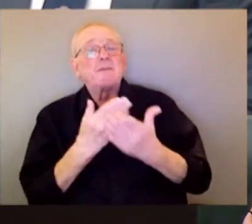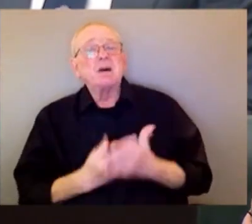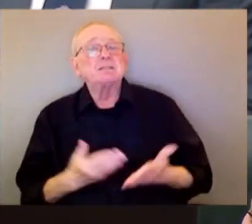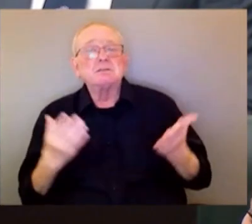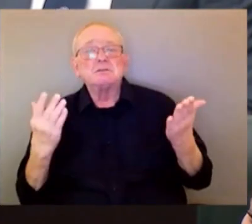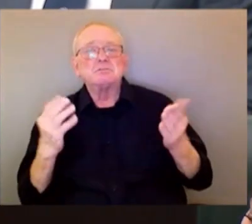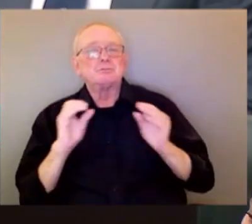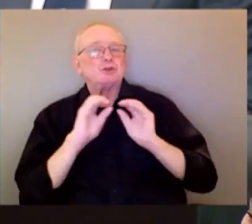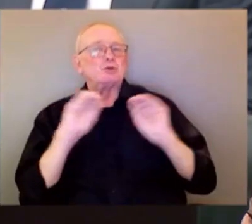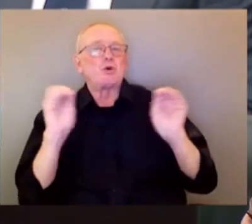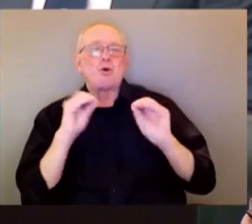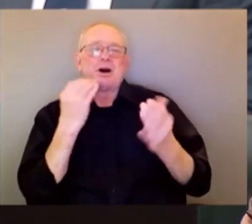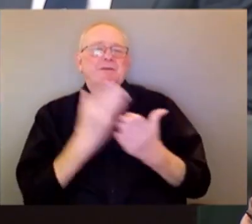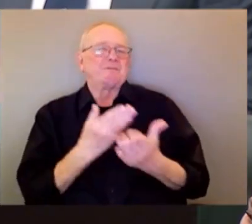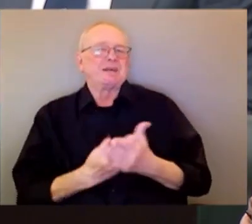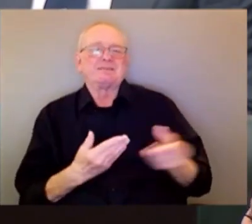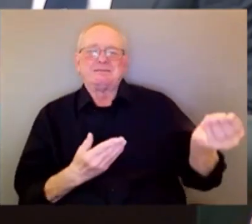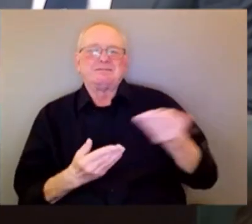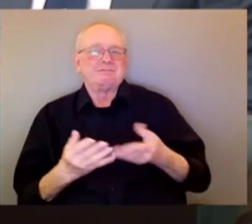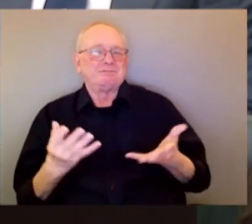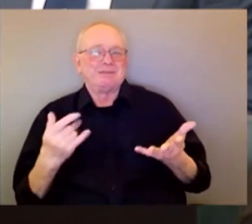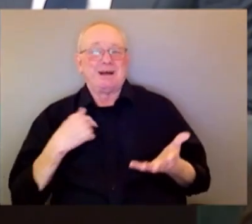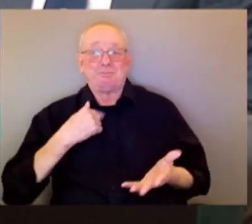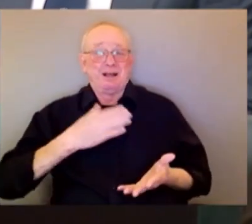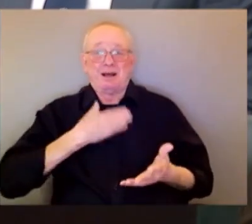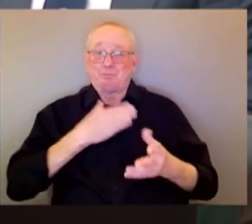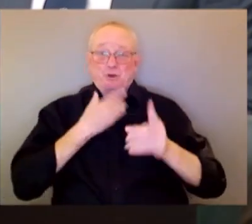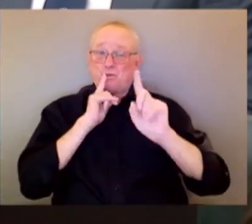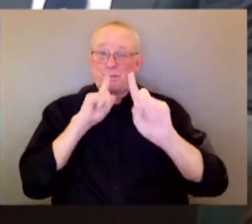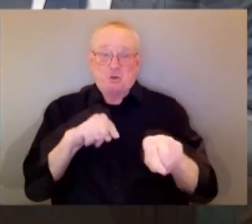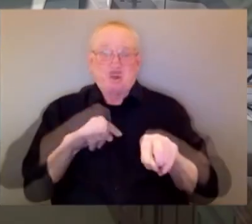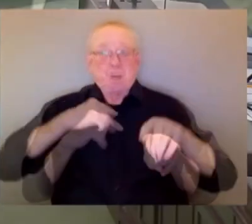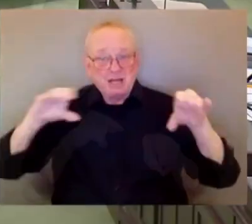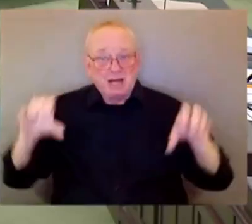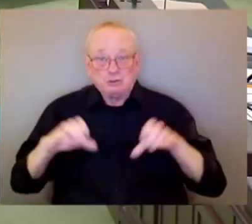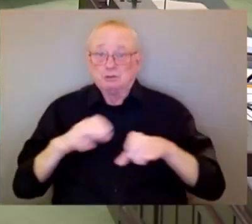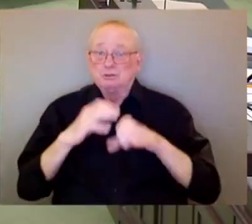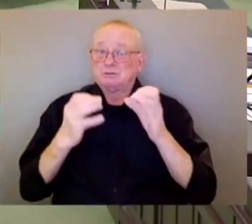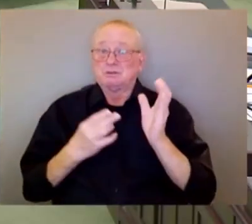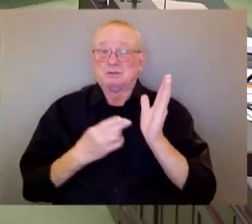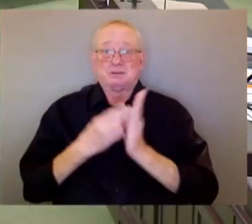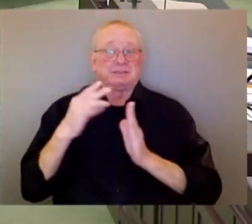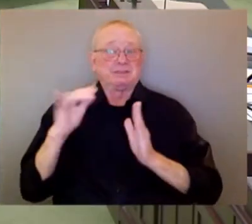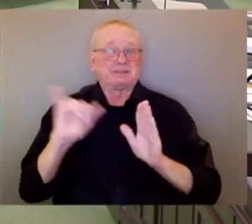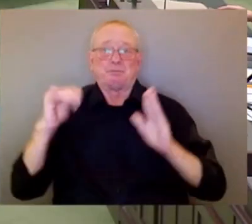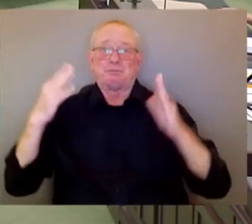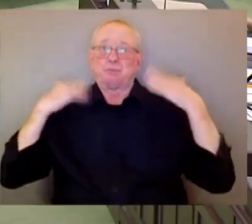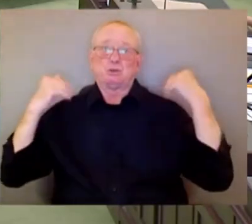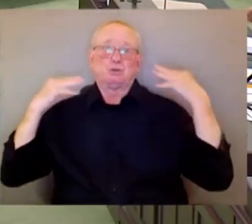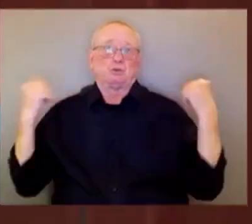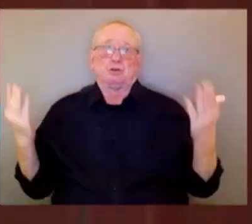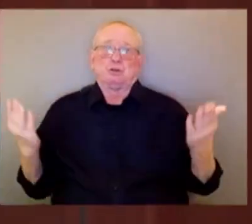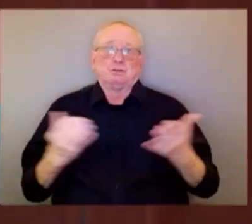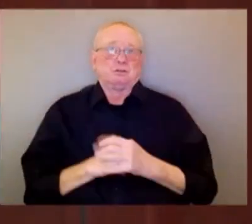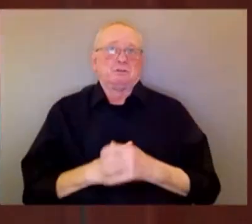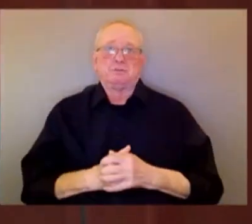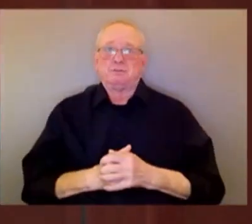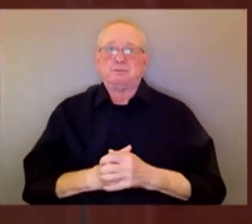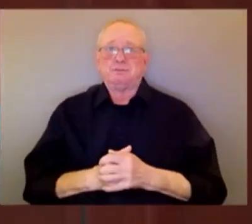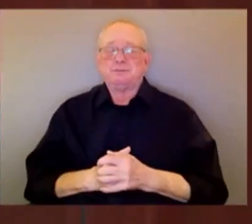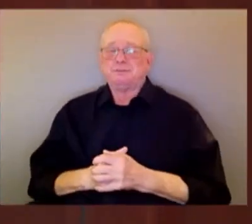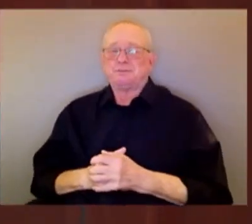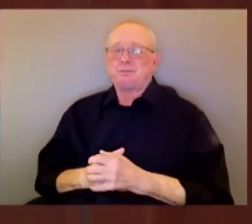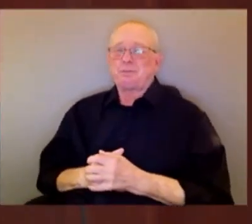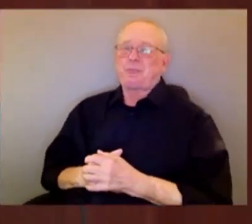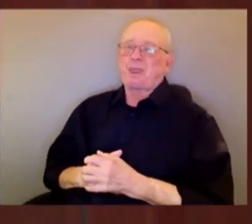to speak to this to say that I acted as above board as I could as a minister. Honourable member. Mr. Speaker, given this wasn't